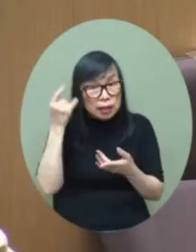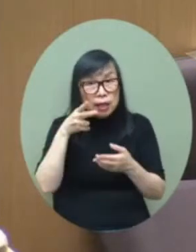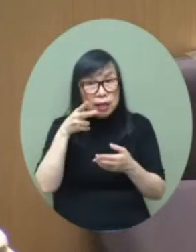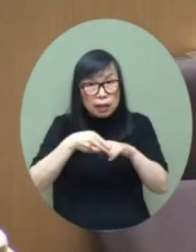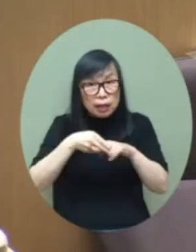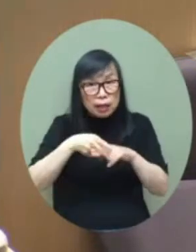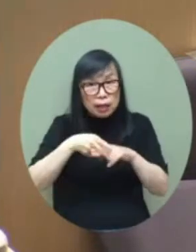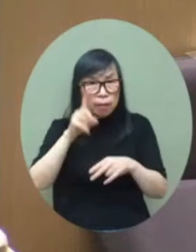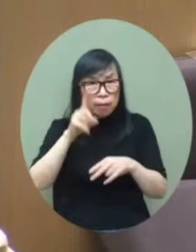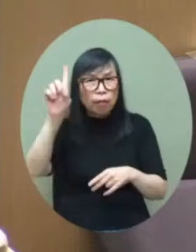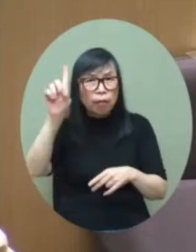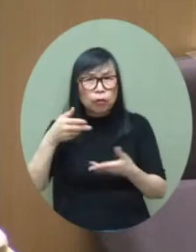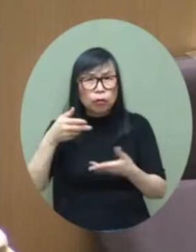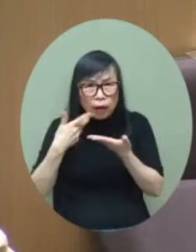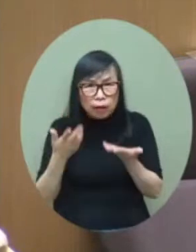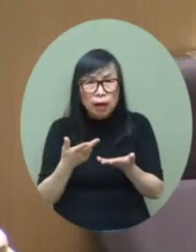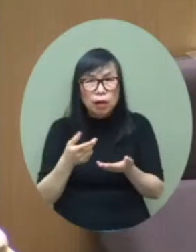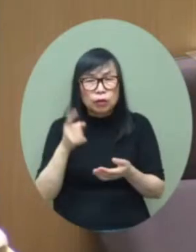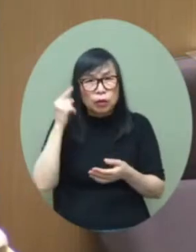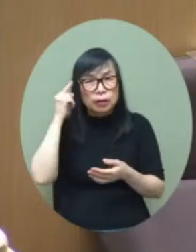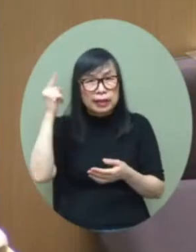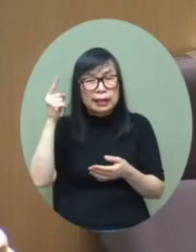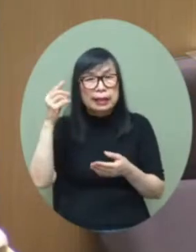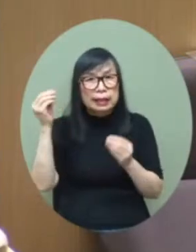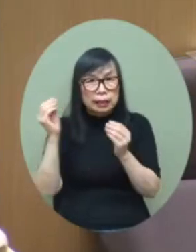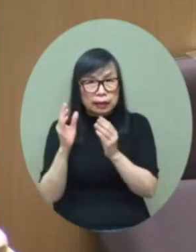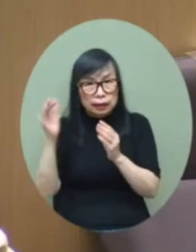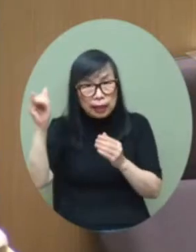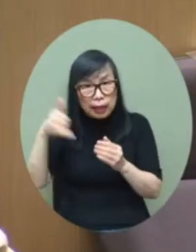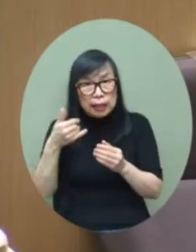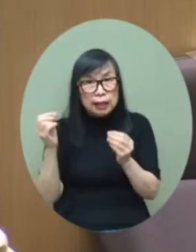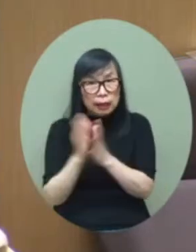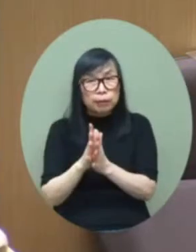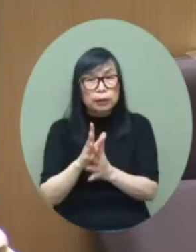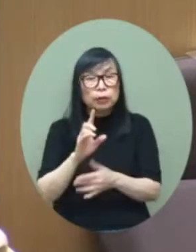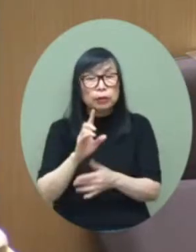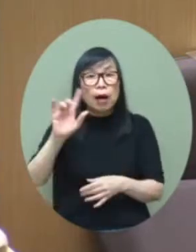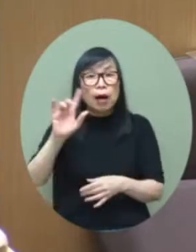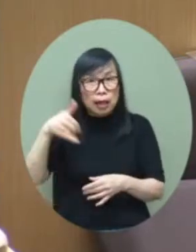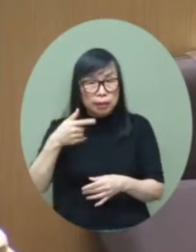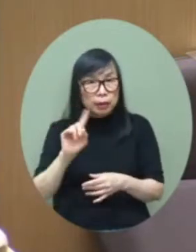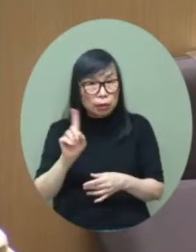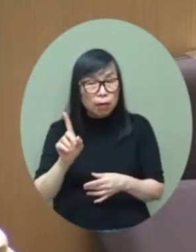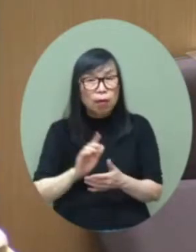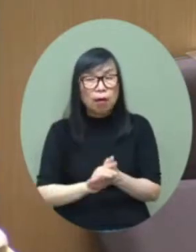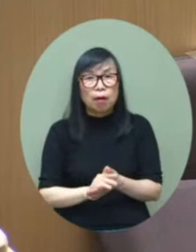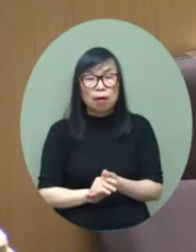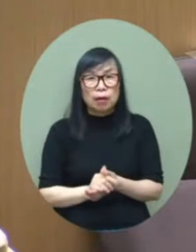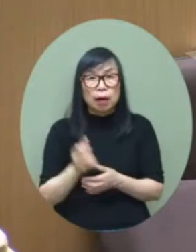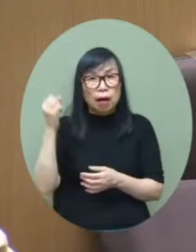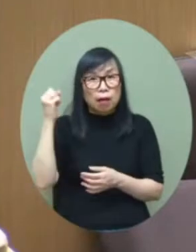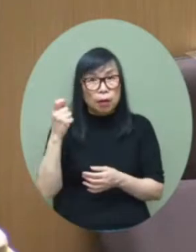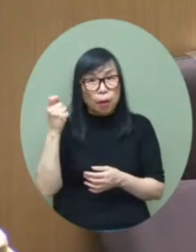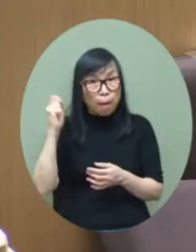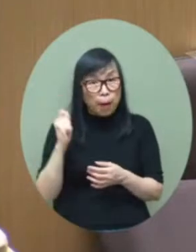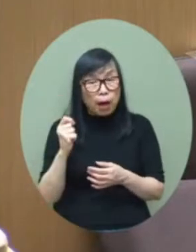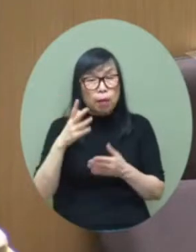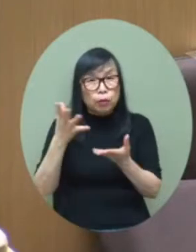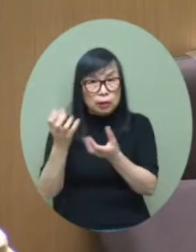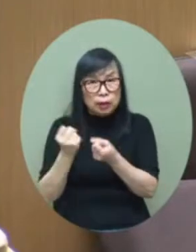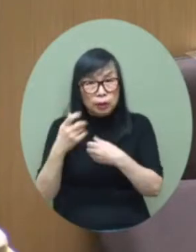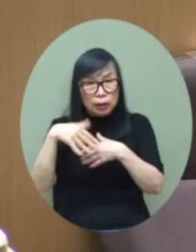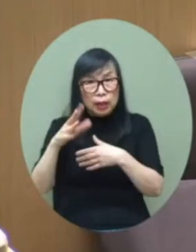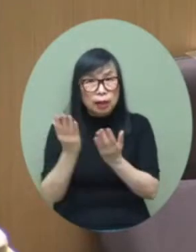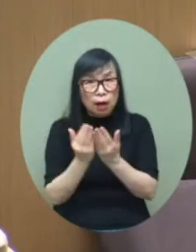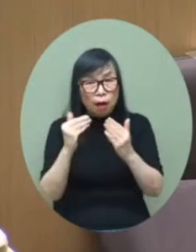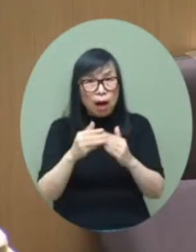had meals together. Which restaurant did they have meals in, and where is the source of infection? Did the bus